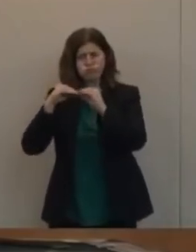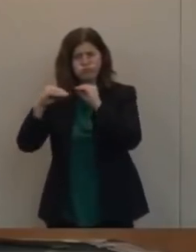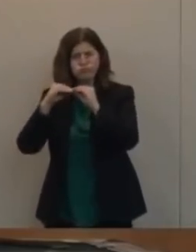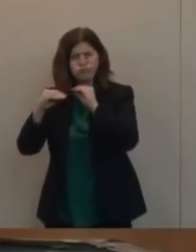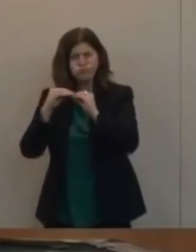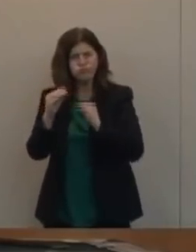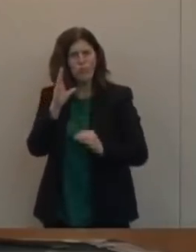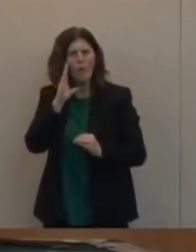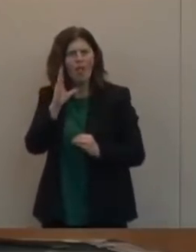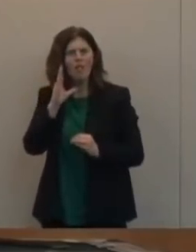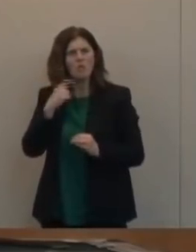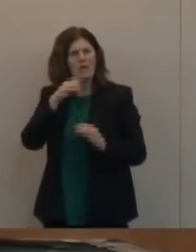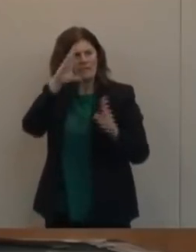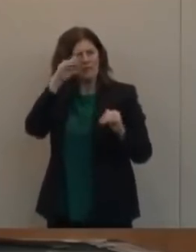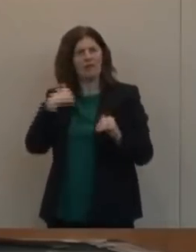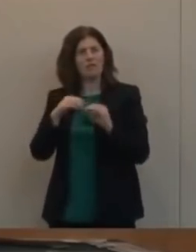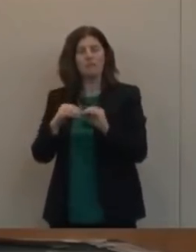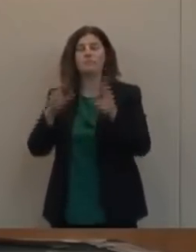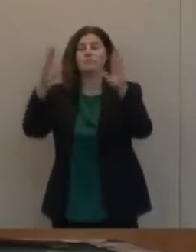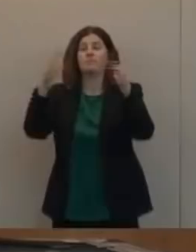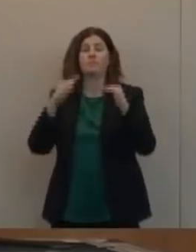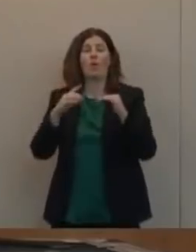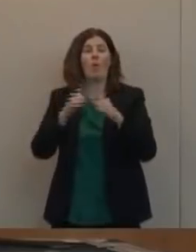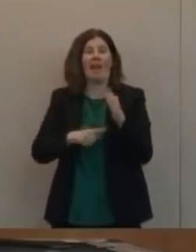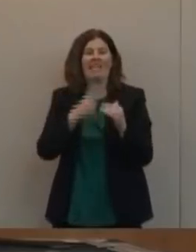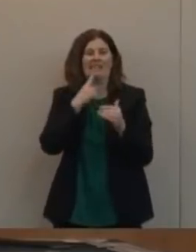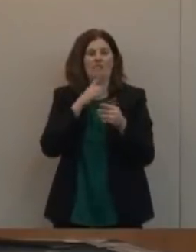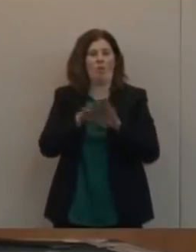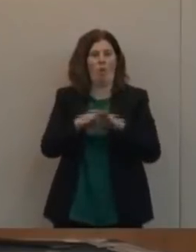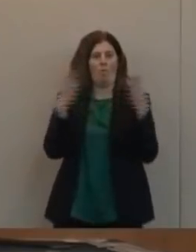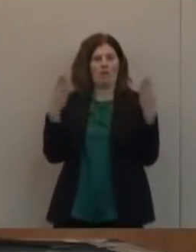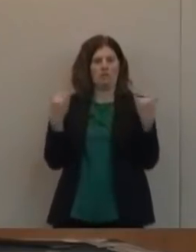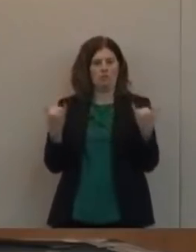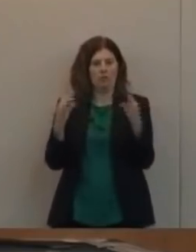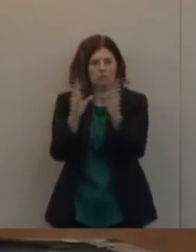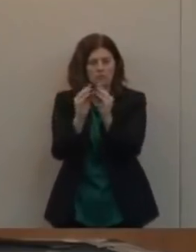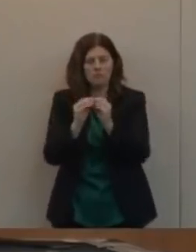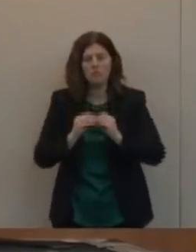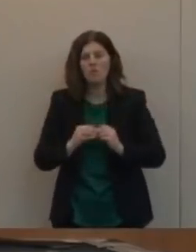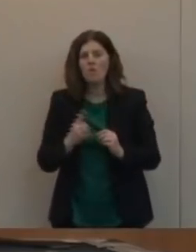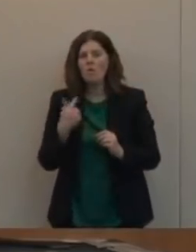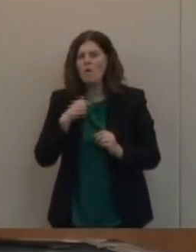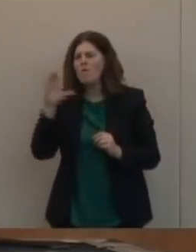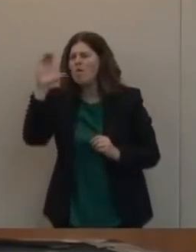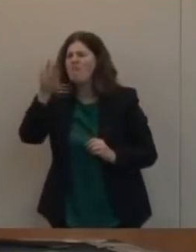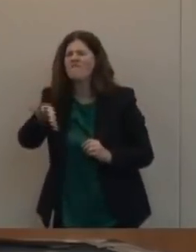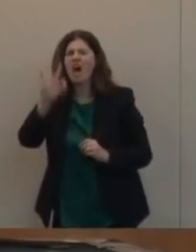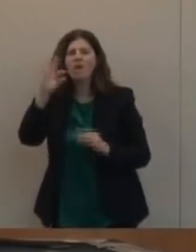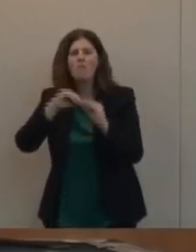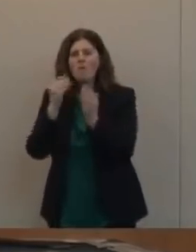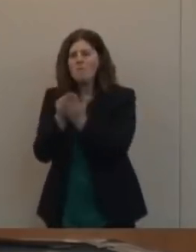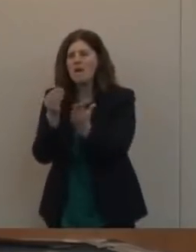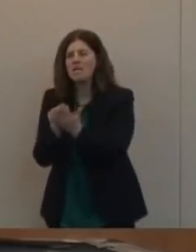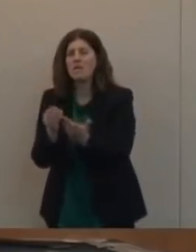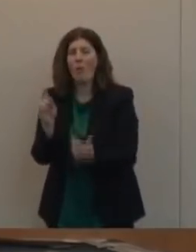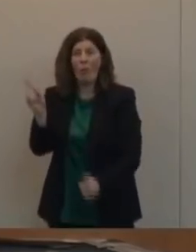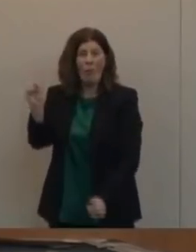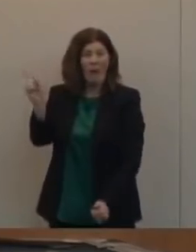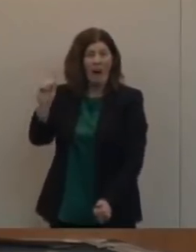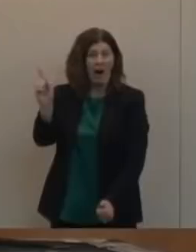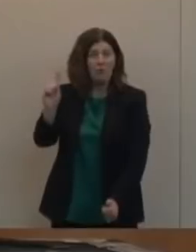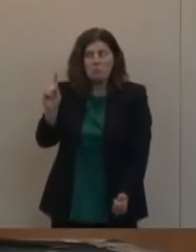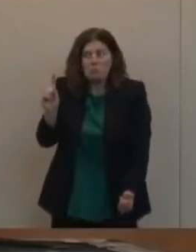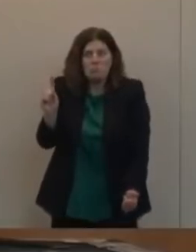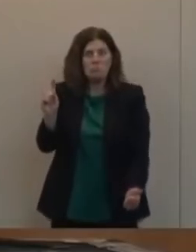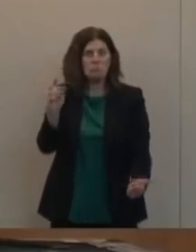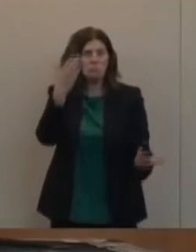and you should expect us to. So here's what I said on the front end. We will find additional resources. I don't know where we're going to find